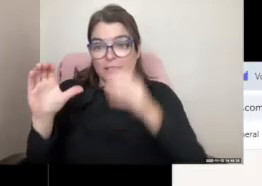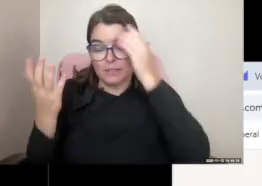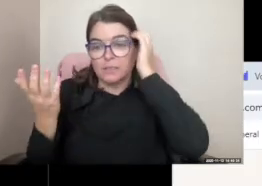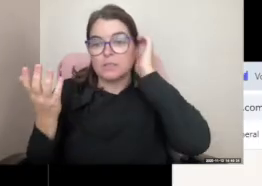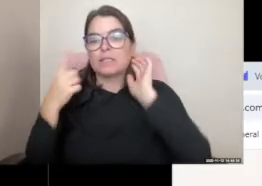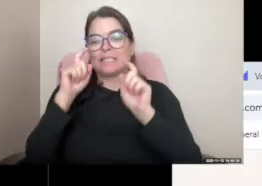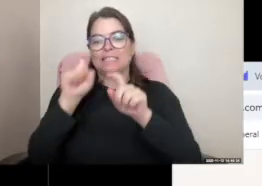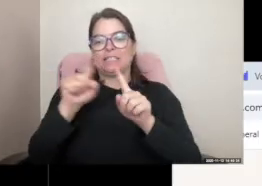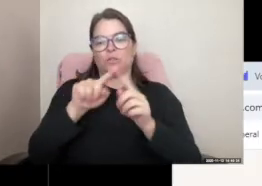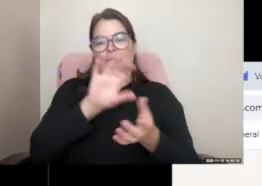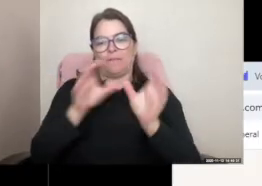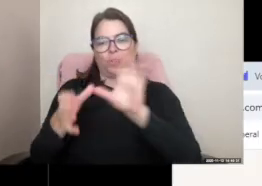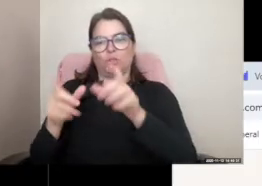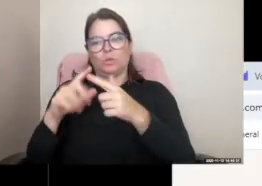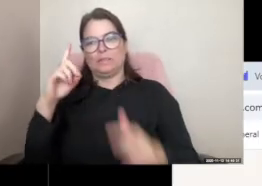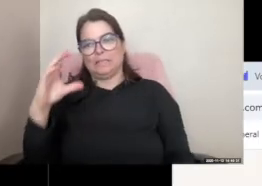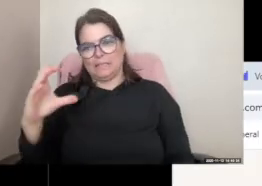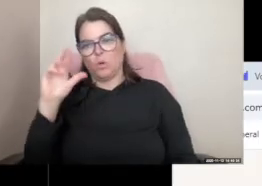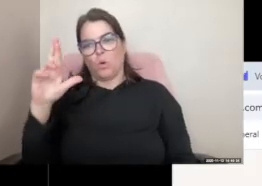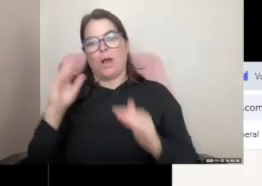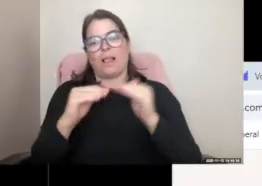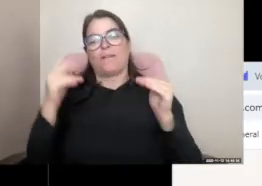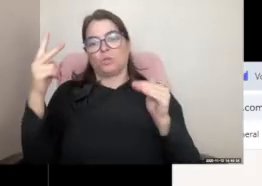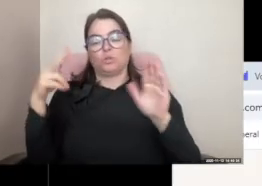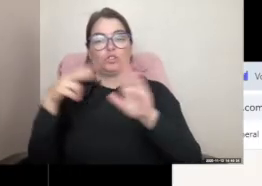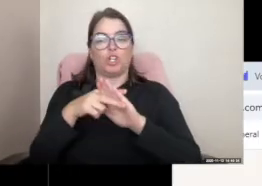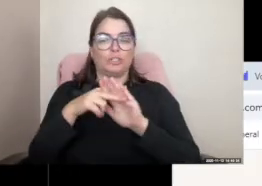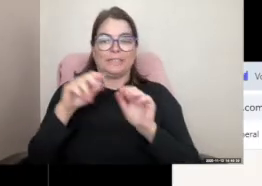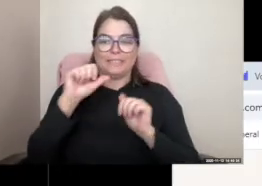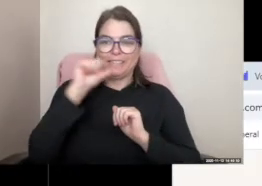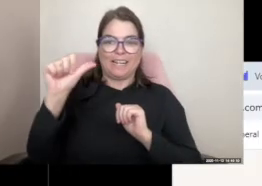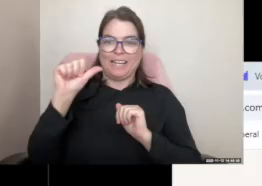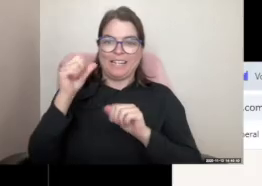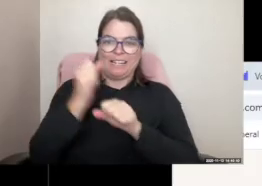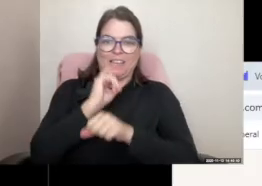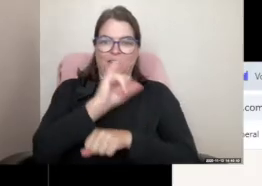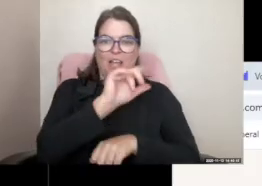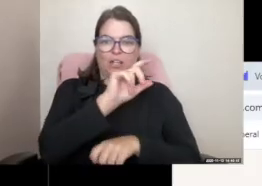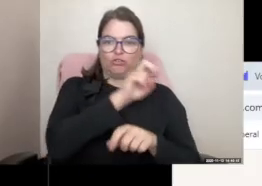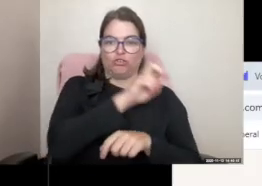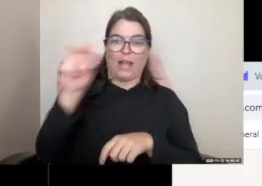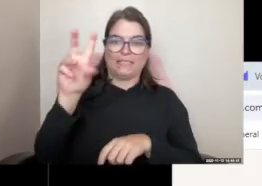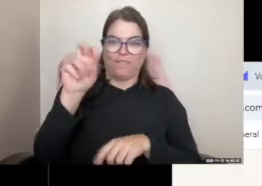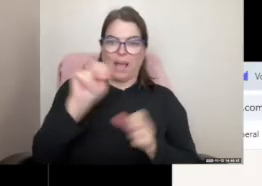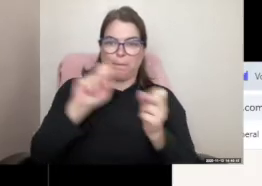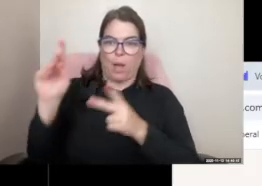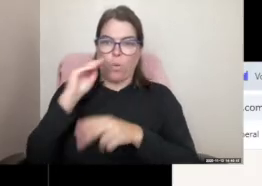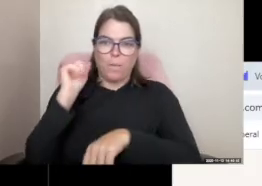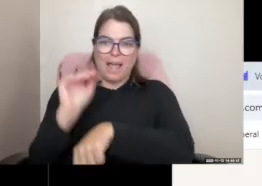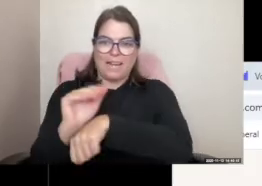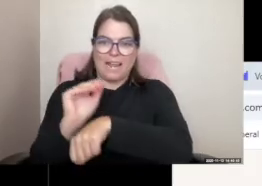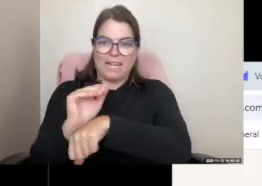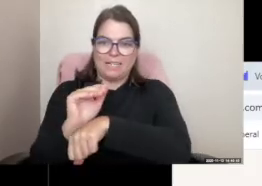have power that comes in on there's a power pole, but we can't access it due to regulatory, due to all the complications. And